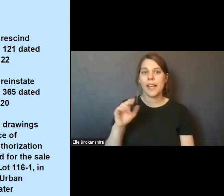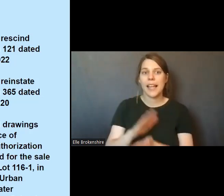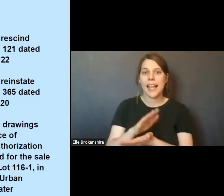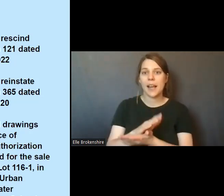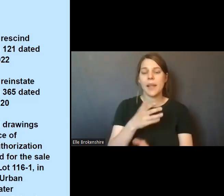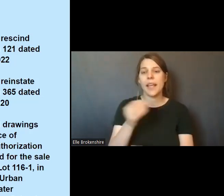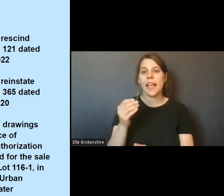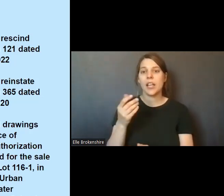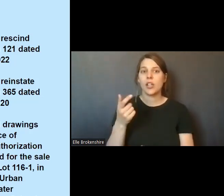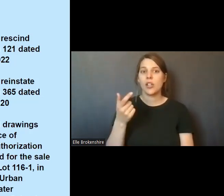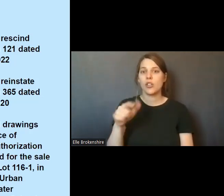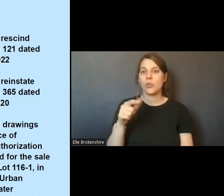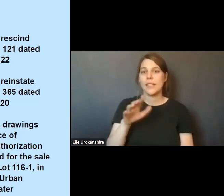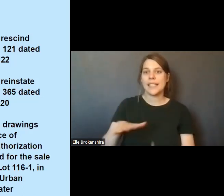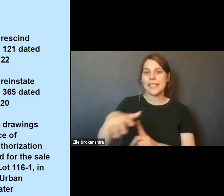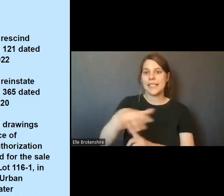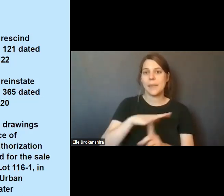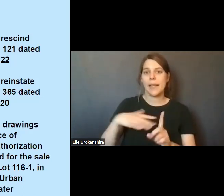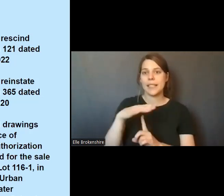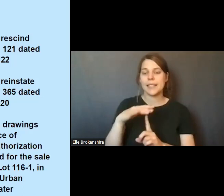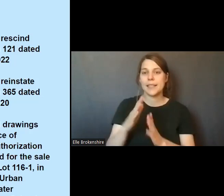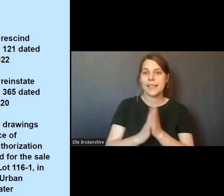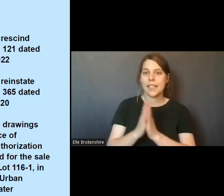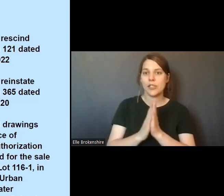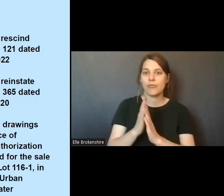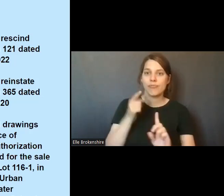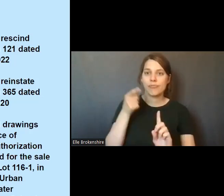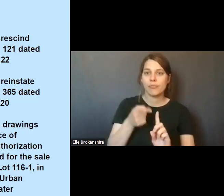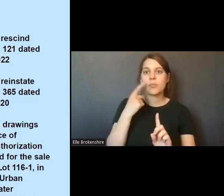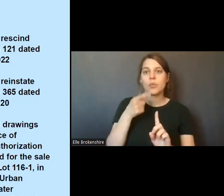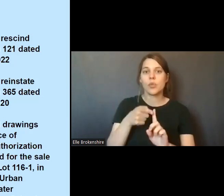addition to their campus. I'm also recommending